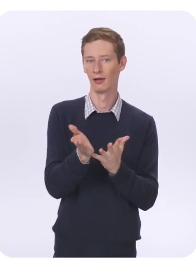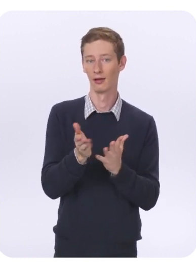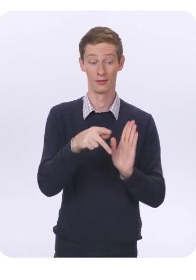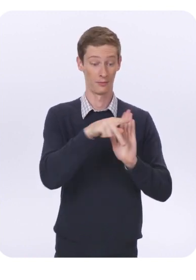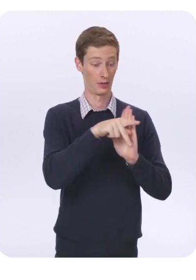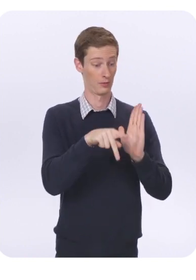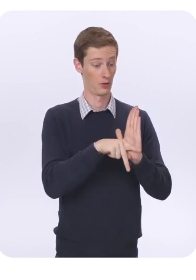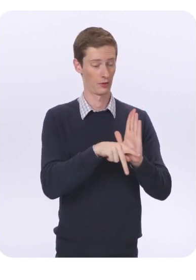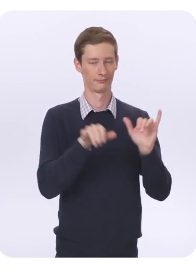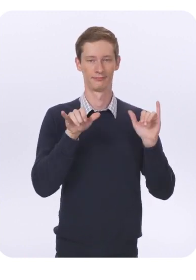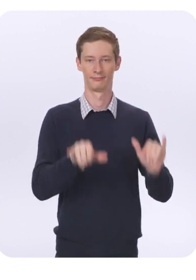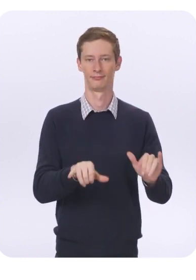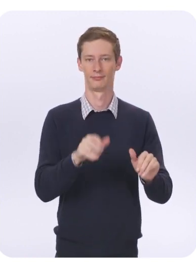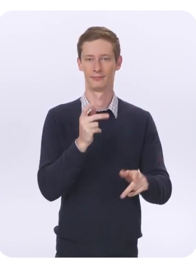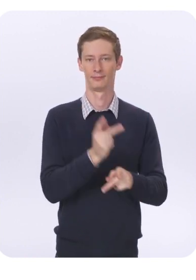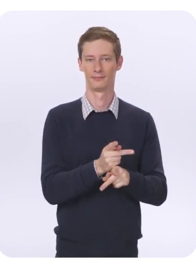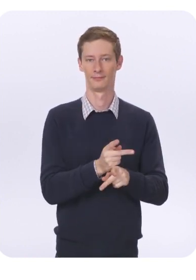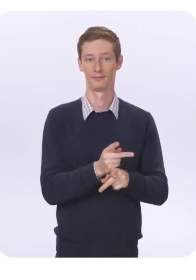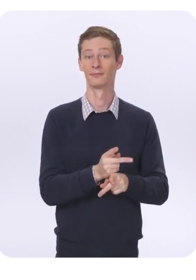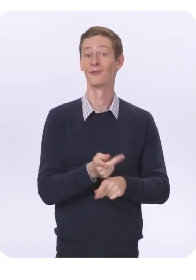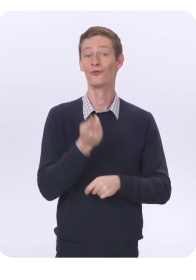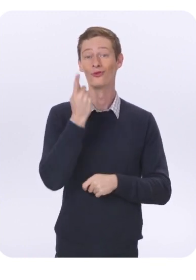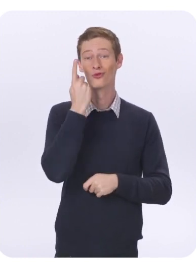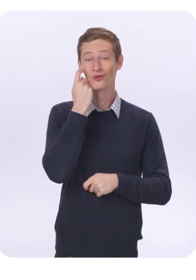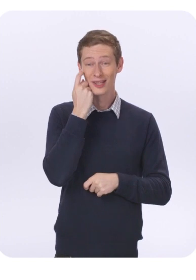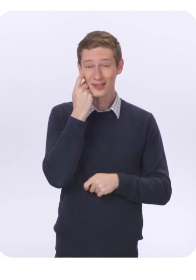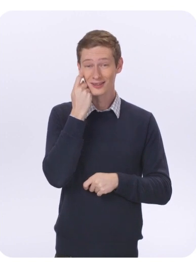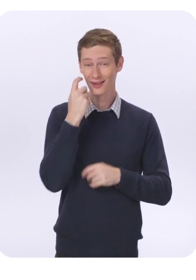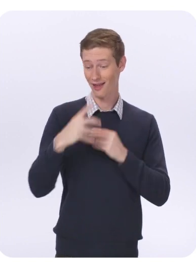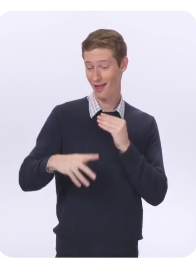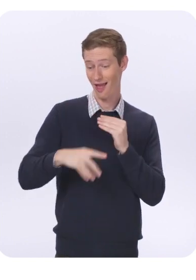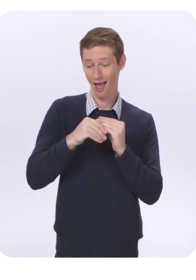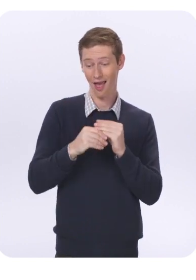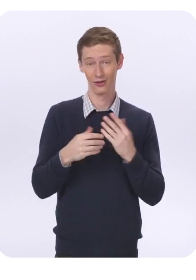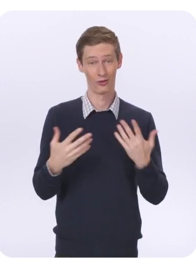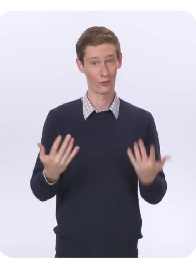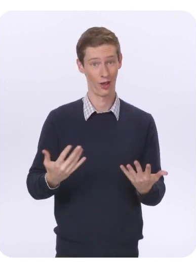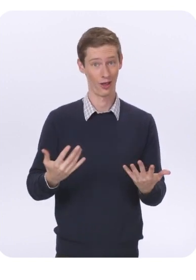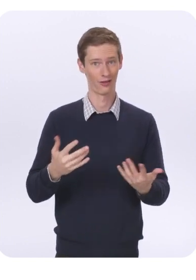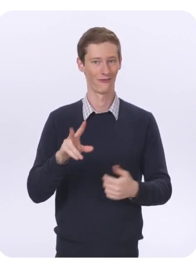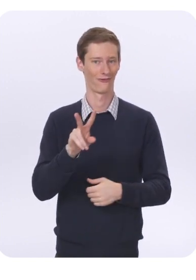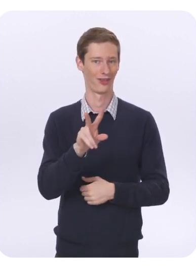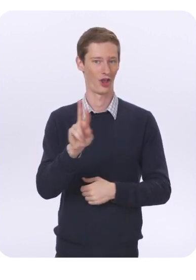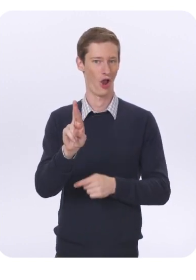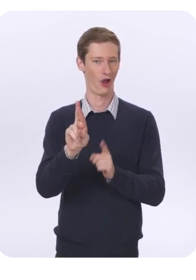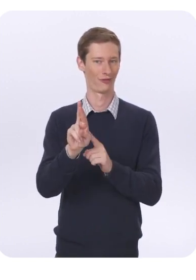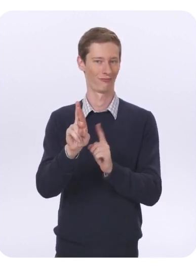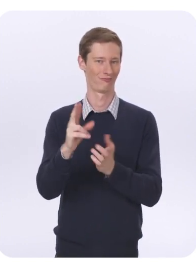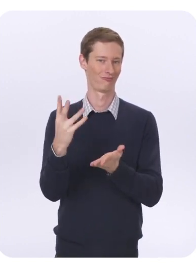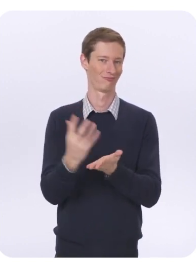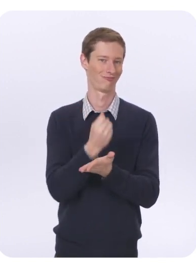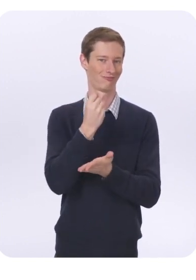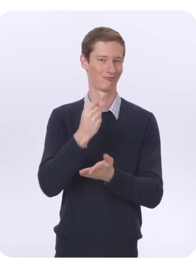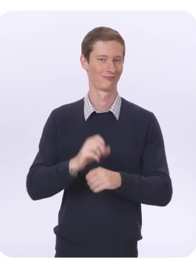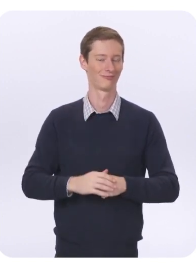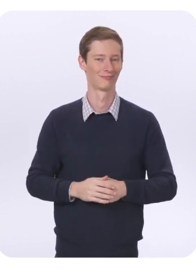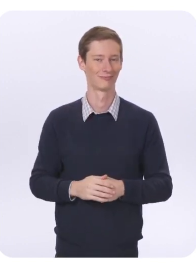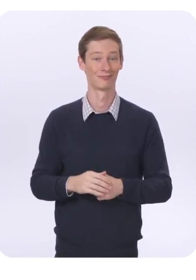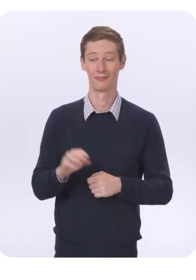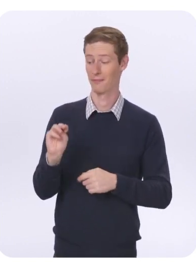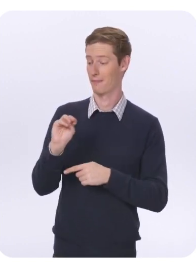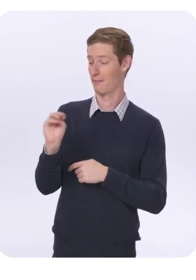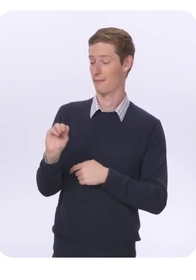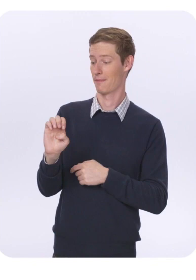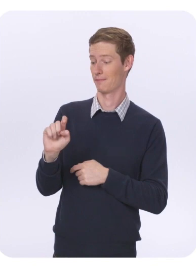And the latest medium whose unique possibilities we wanted to leverage is VR. With support from Meta, we